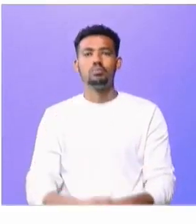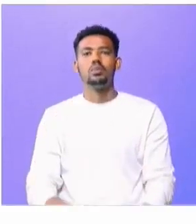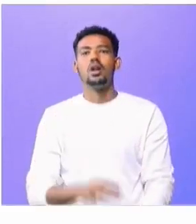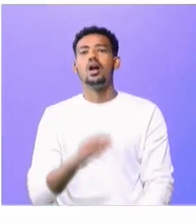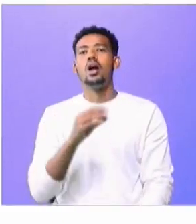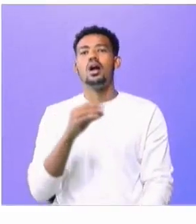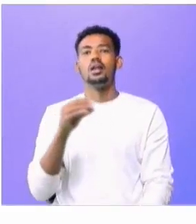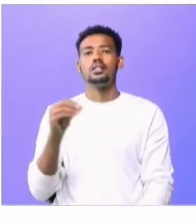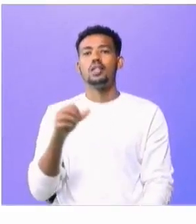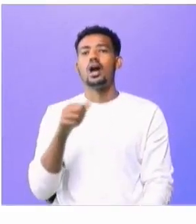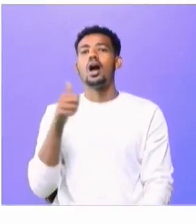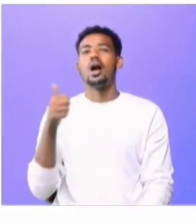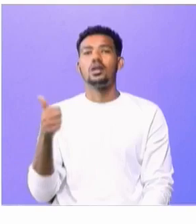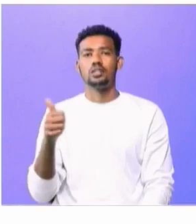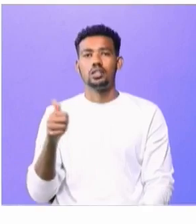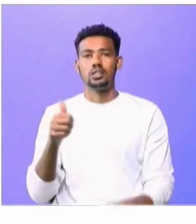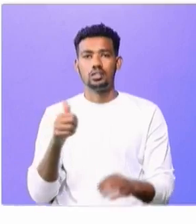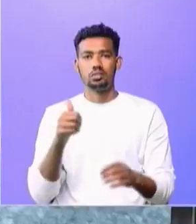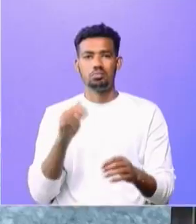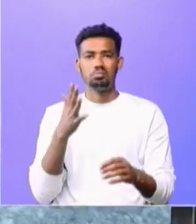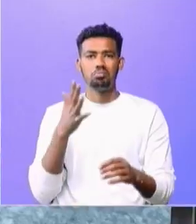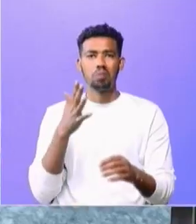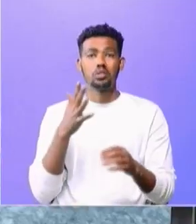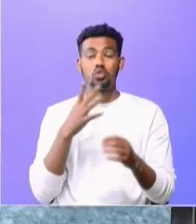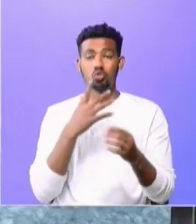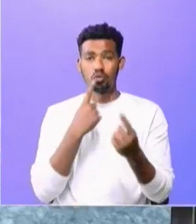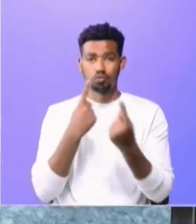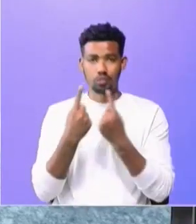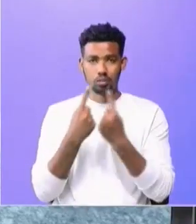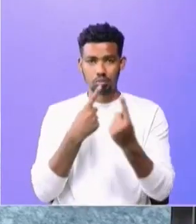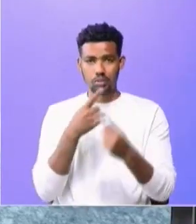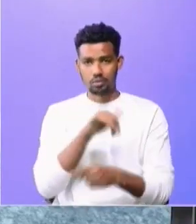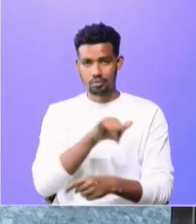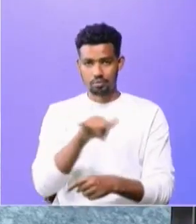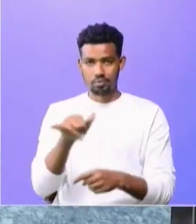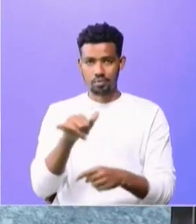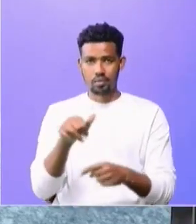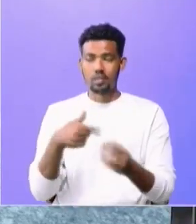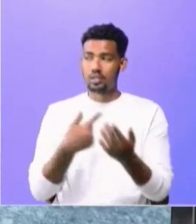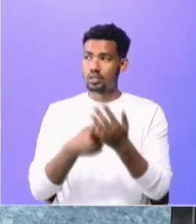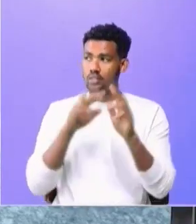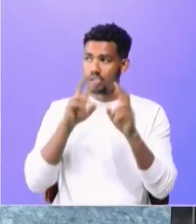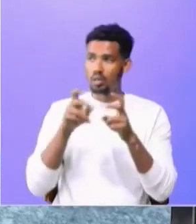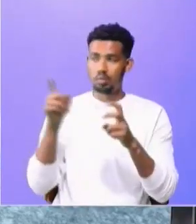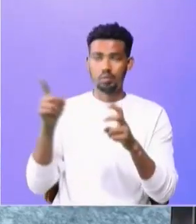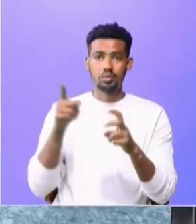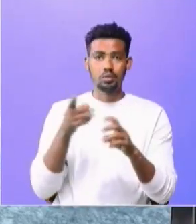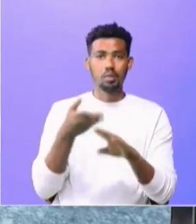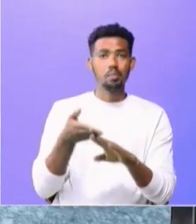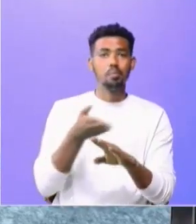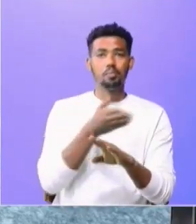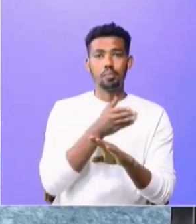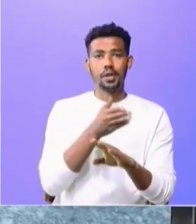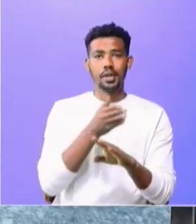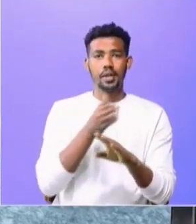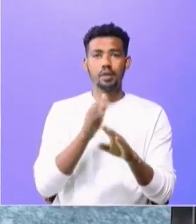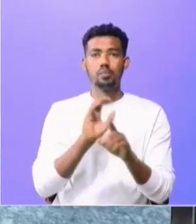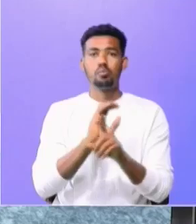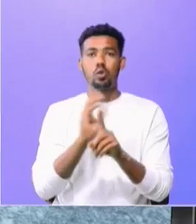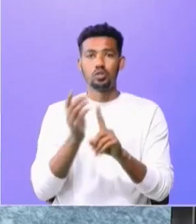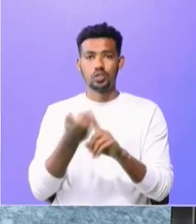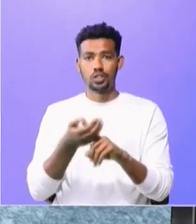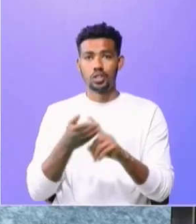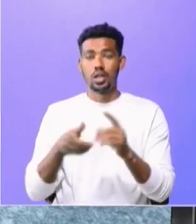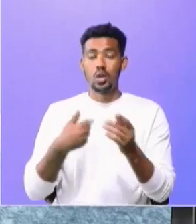and other parts of speech. And also, here is the title, preposition. We can